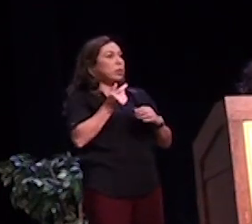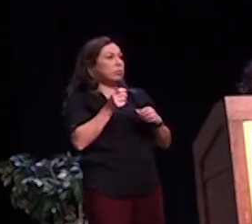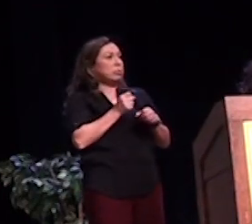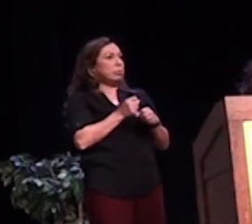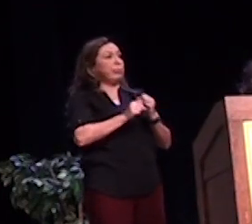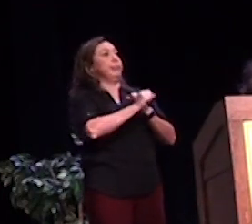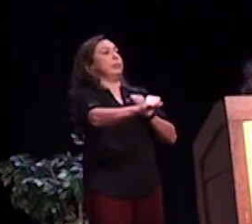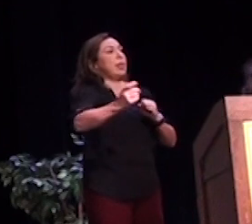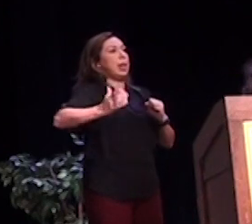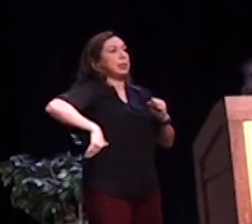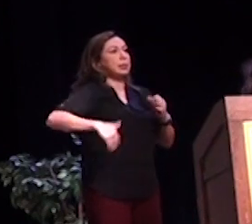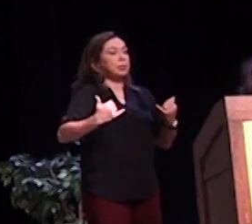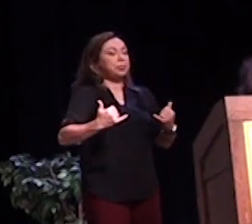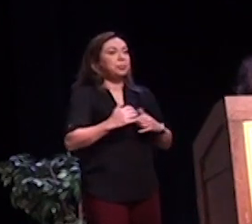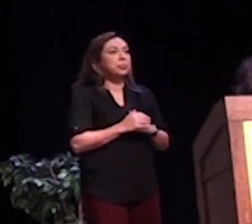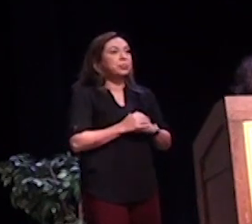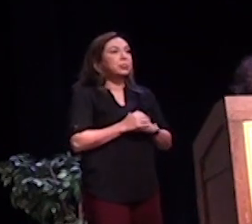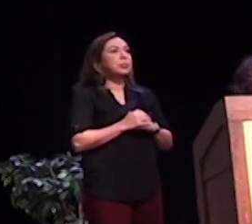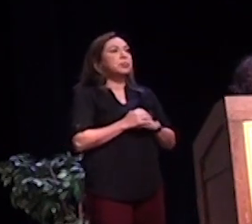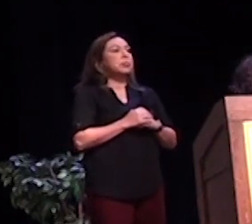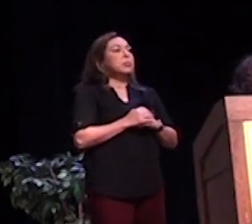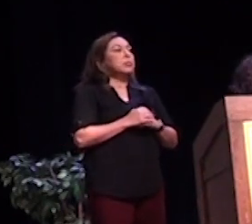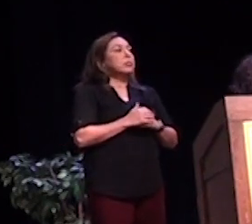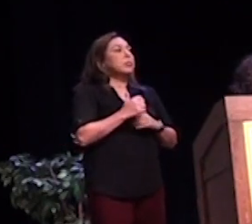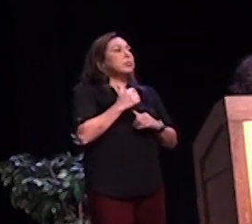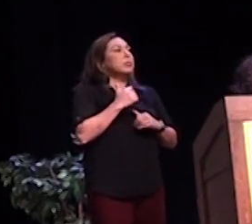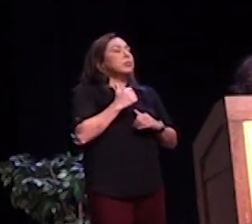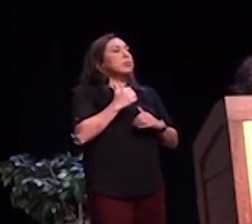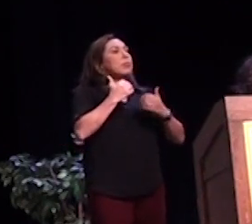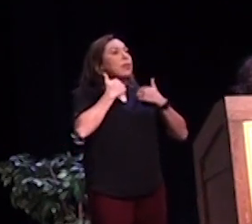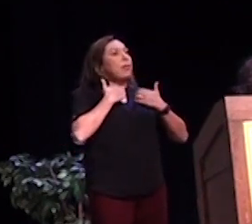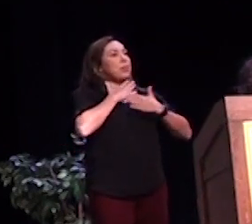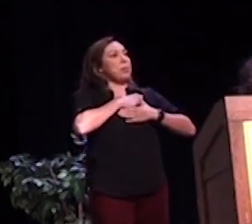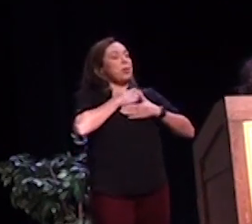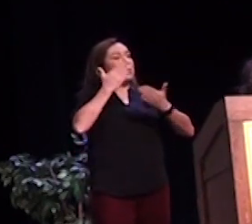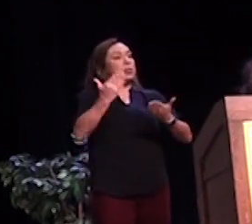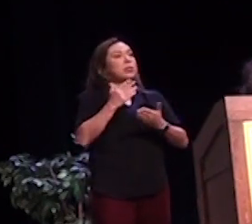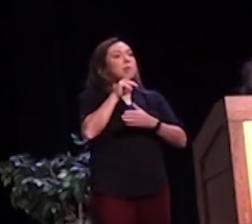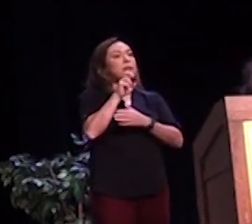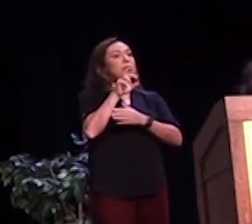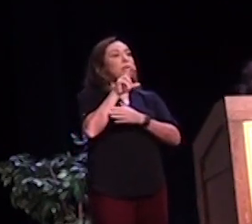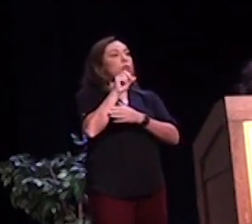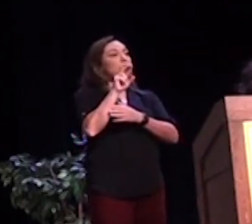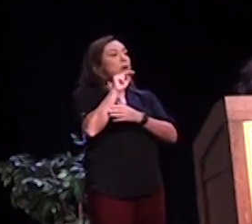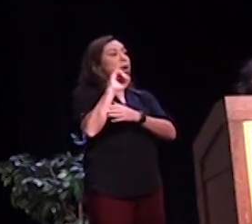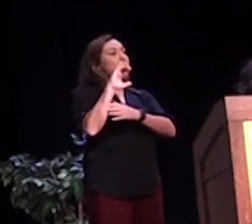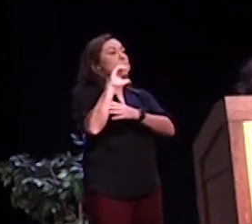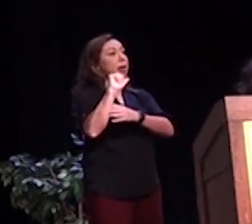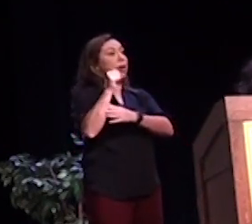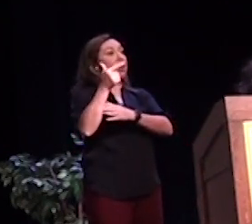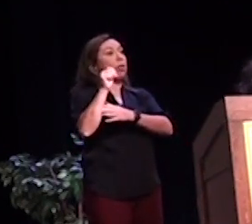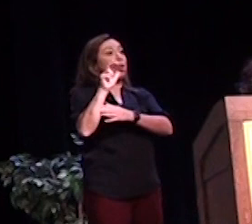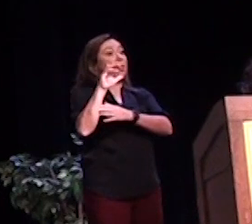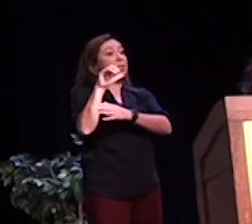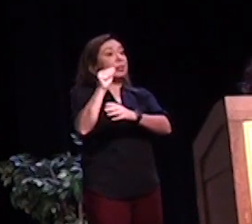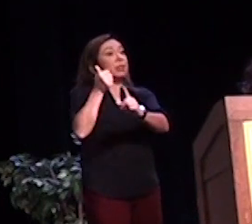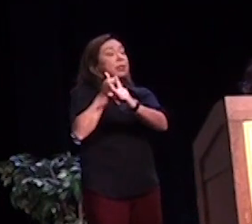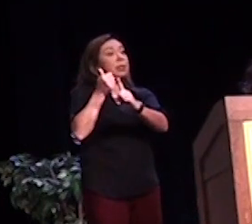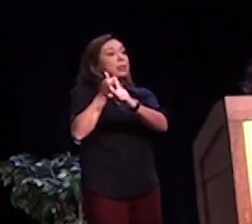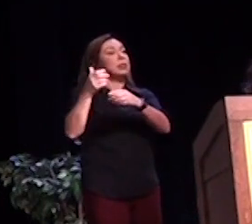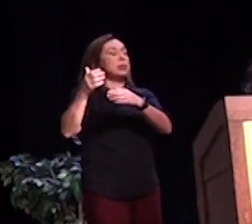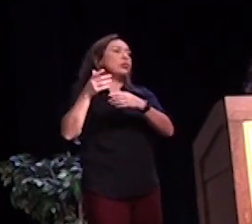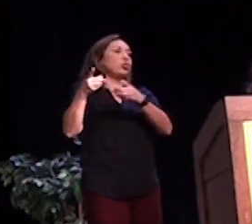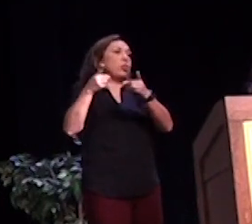late. I have the pleasure of introducing Veronica Garcia. Veronica Garcia is the Director of Neighborhood